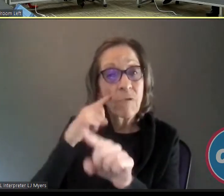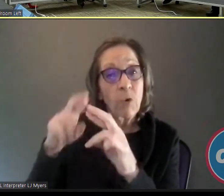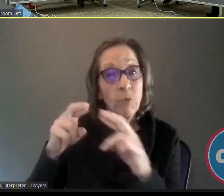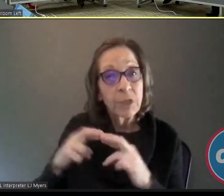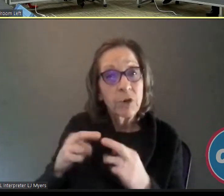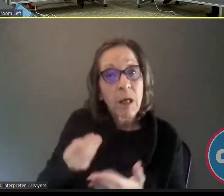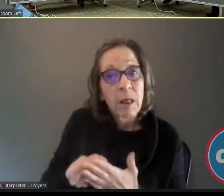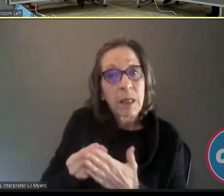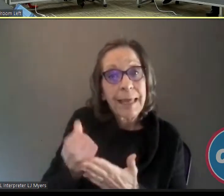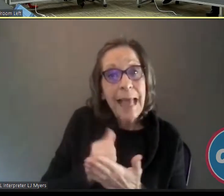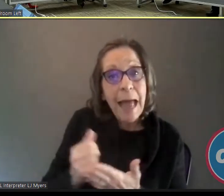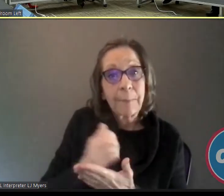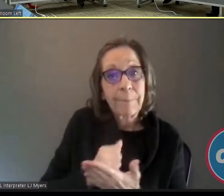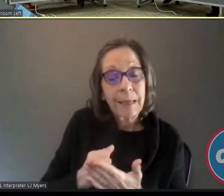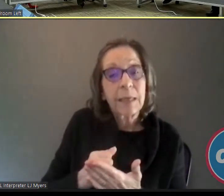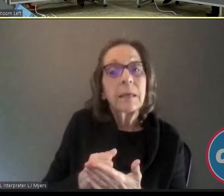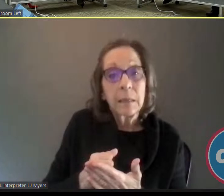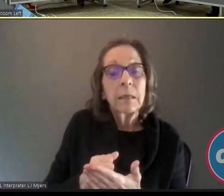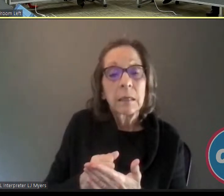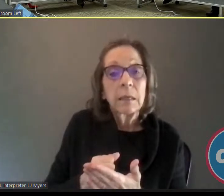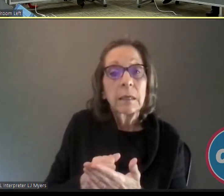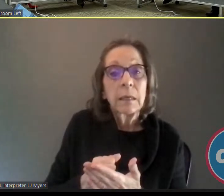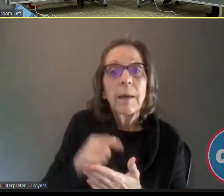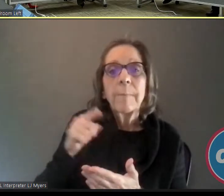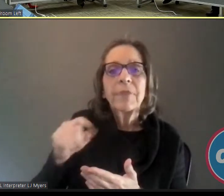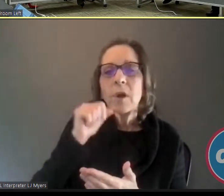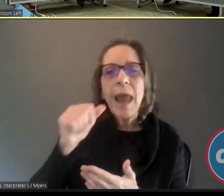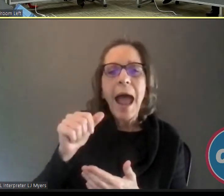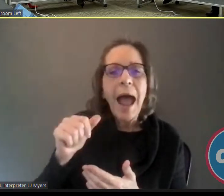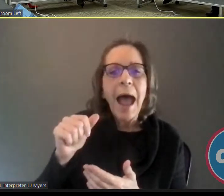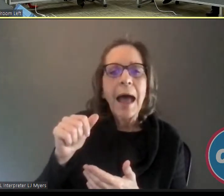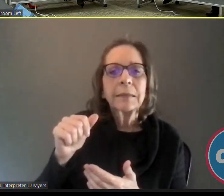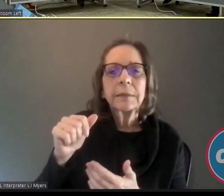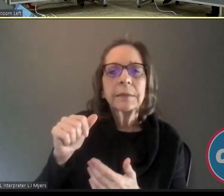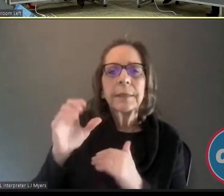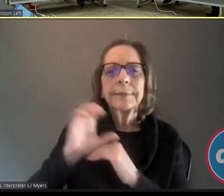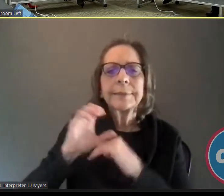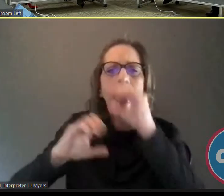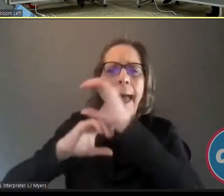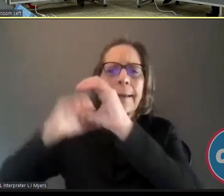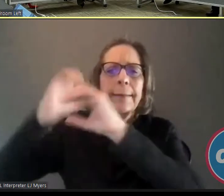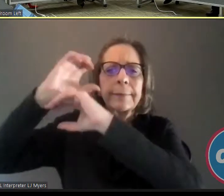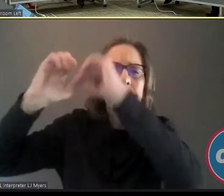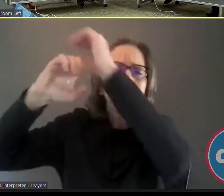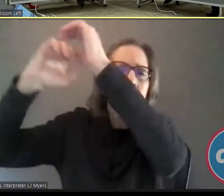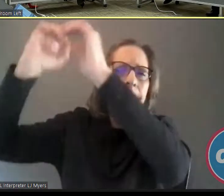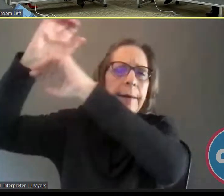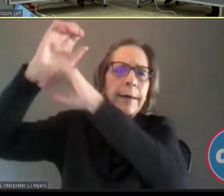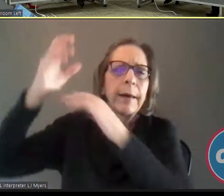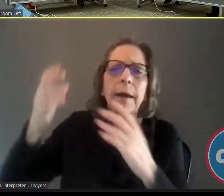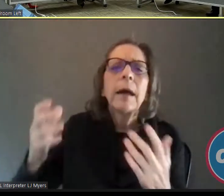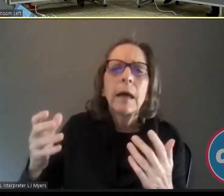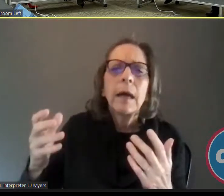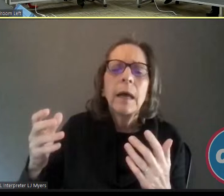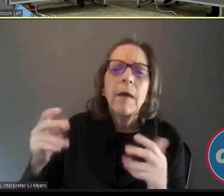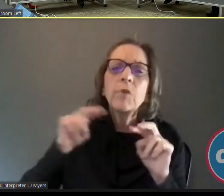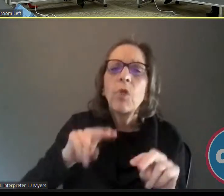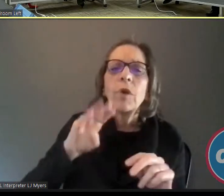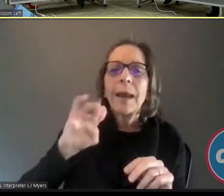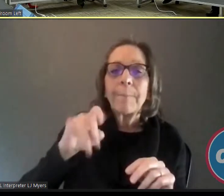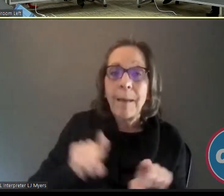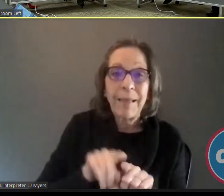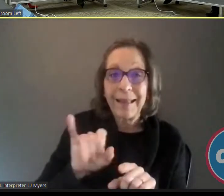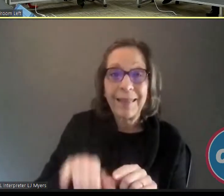as well. But because they're not stacked, 30 stories on top of each other, if we just are looking at a map like